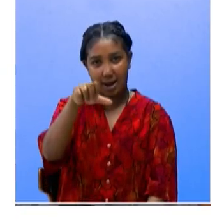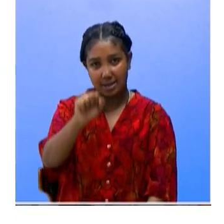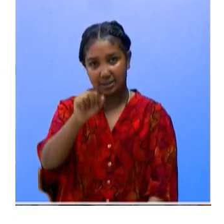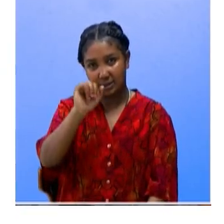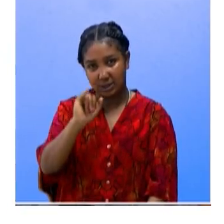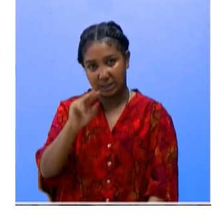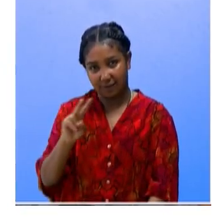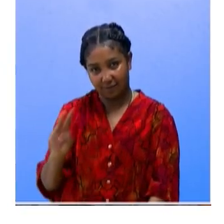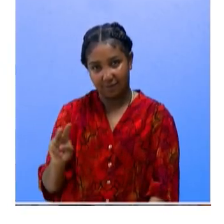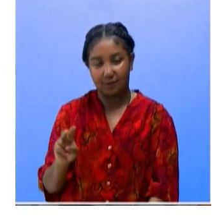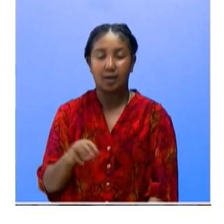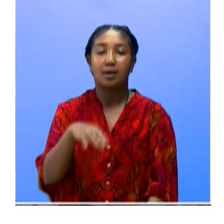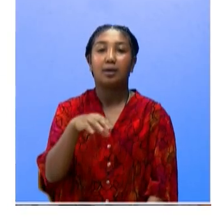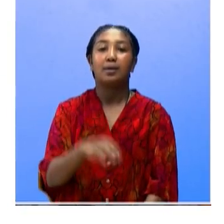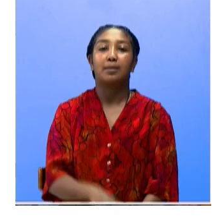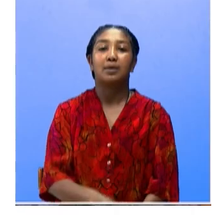The simple